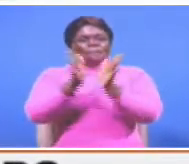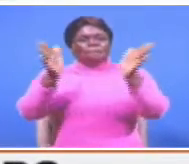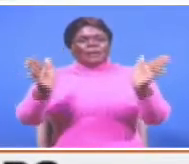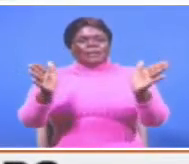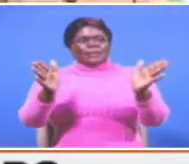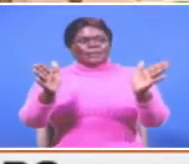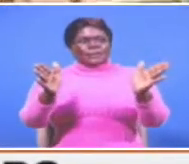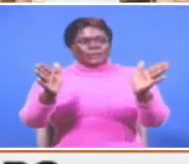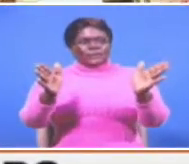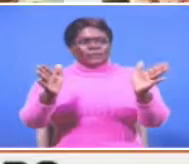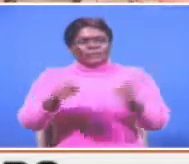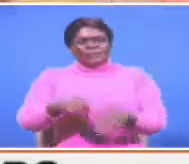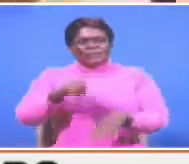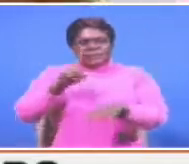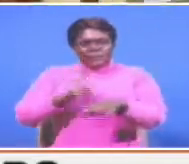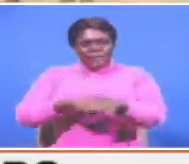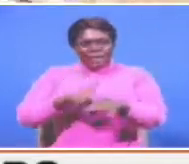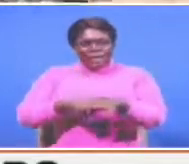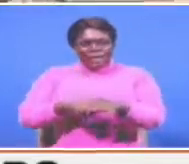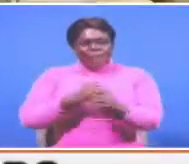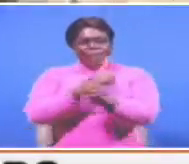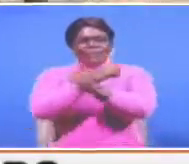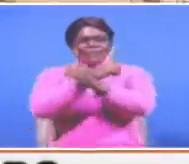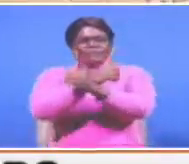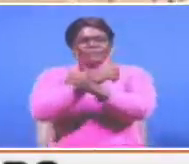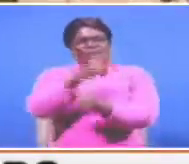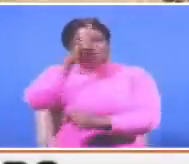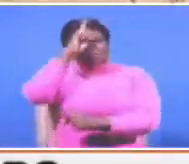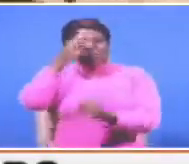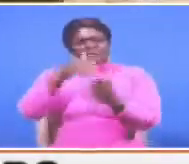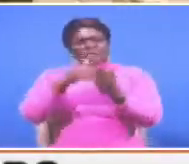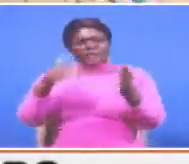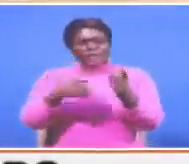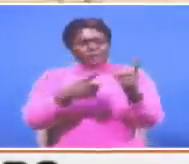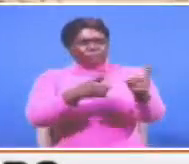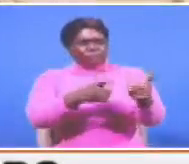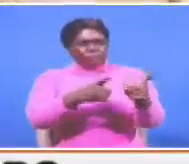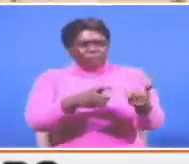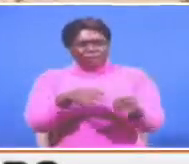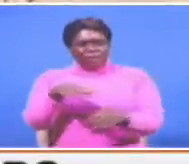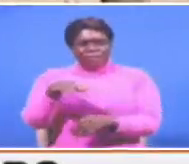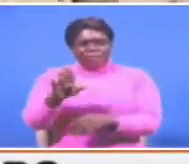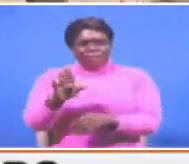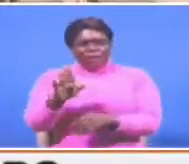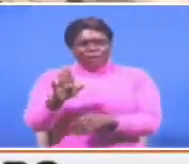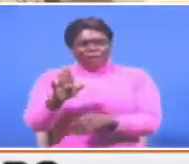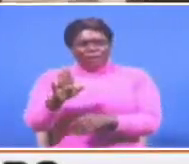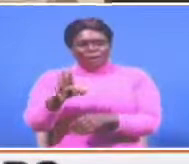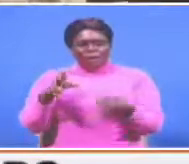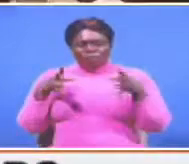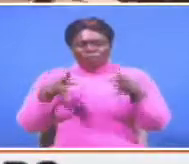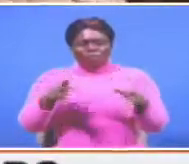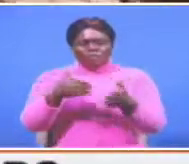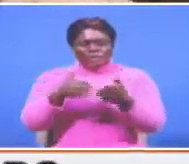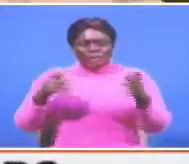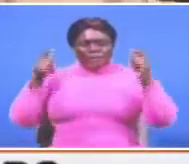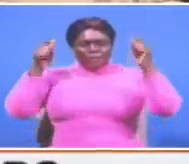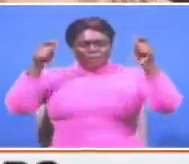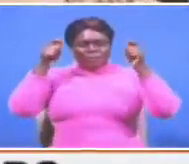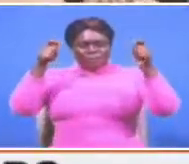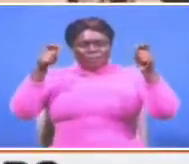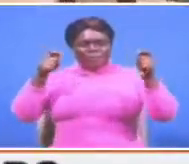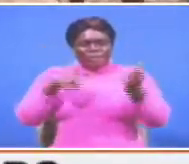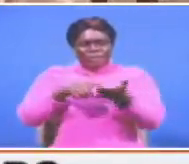were attacked. While Omollo defended the law enforcers against the accusations that they perpetrated brute force against demonstrators,